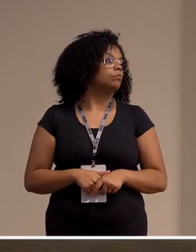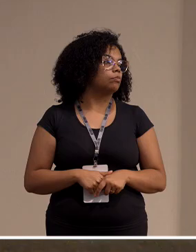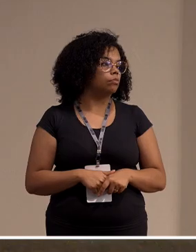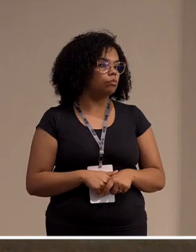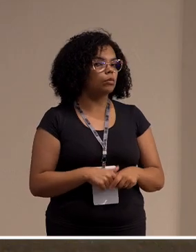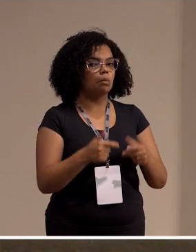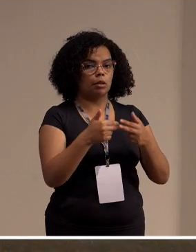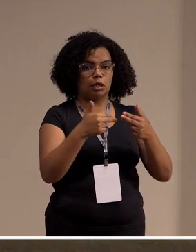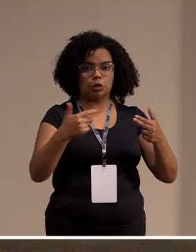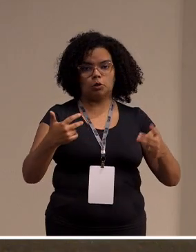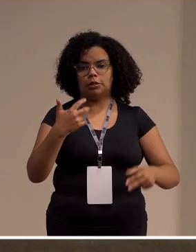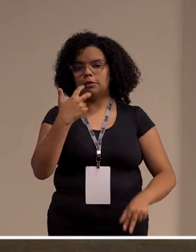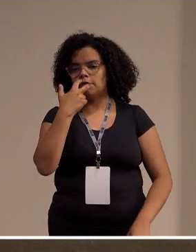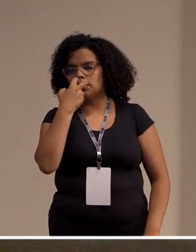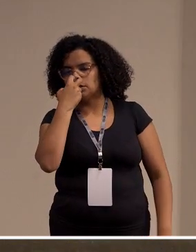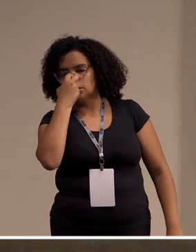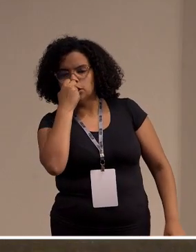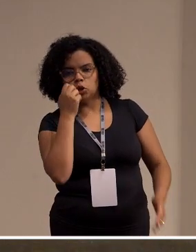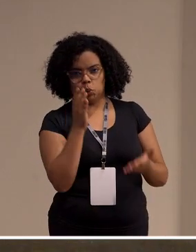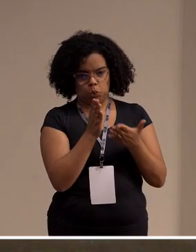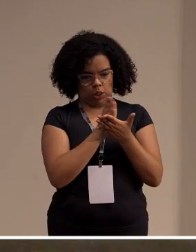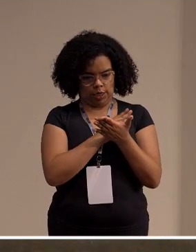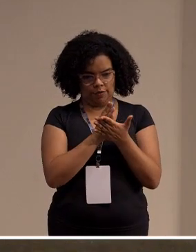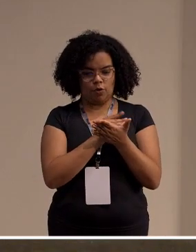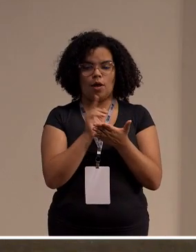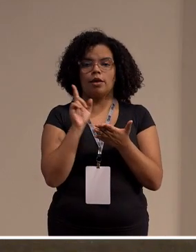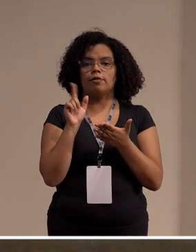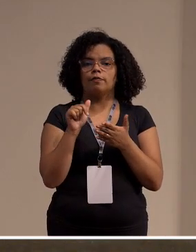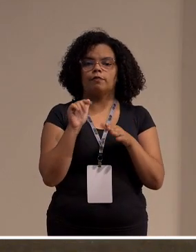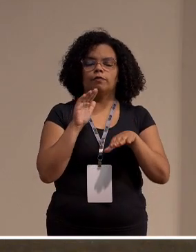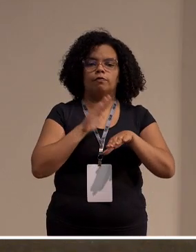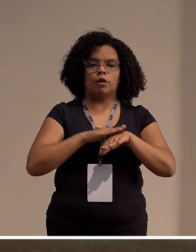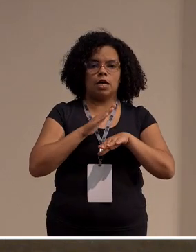Uma das coisas fascinantes desse livro é que você faz ali